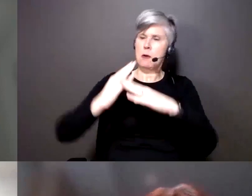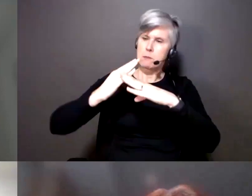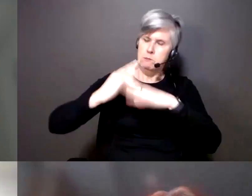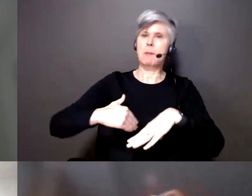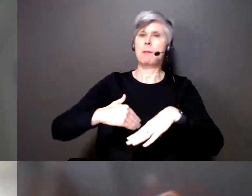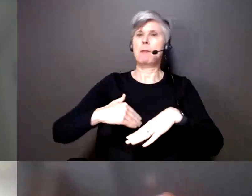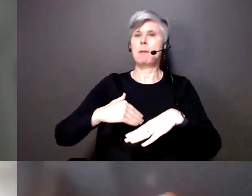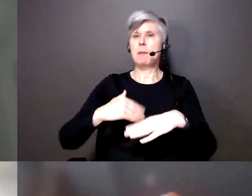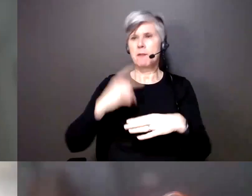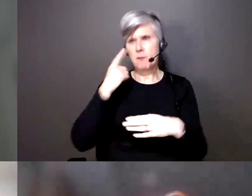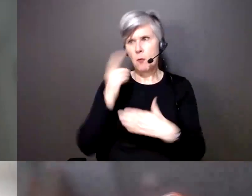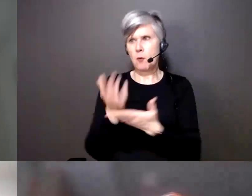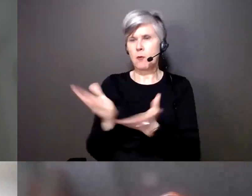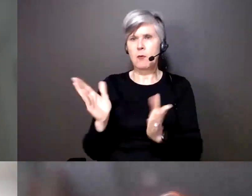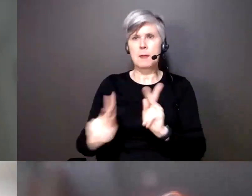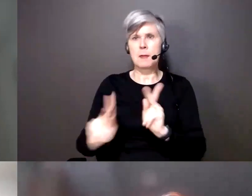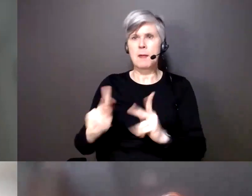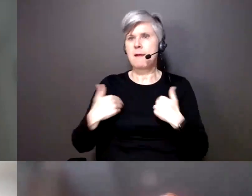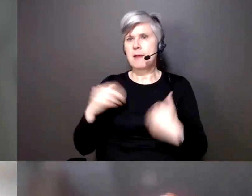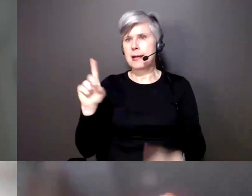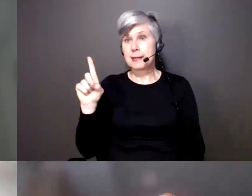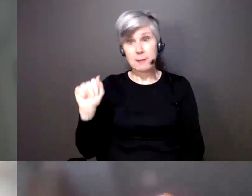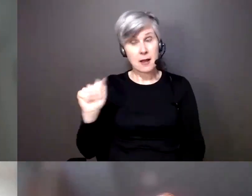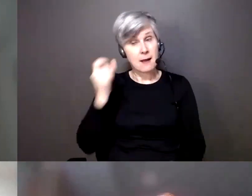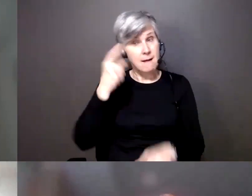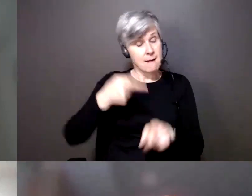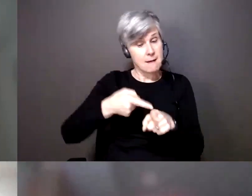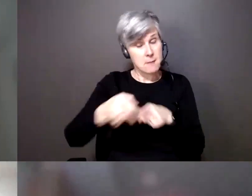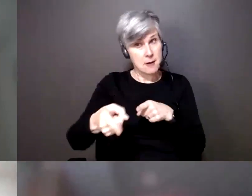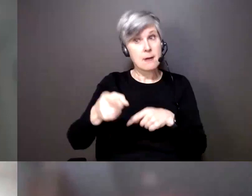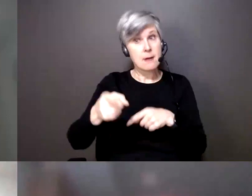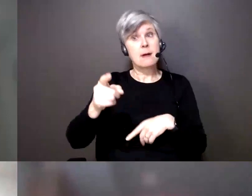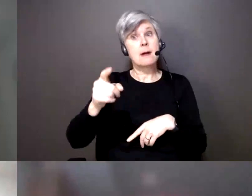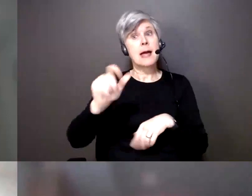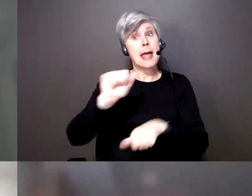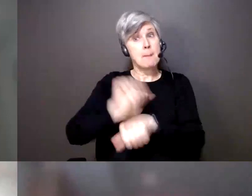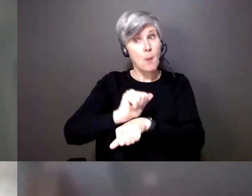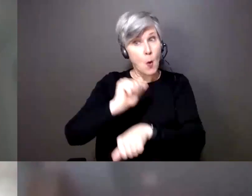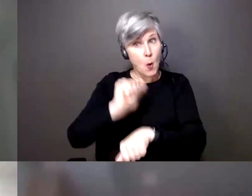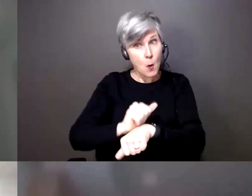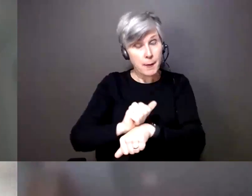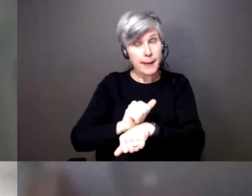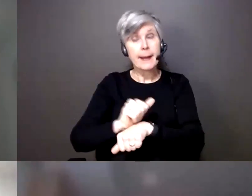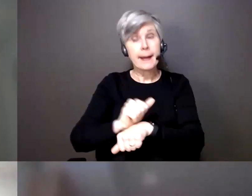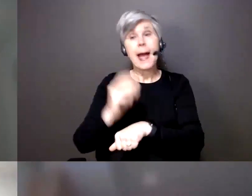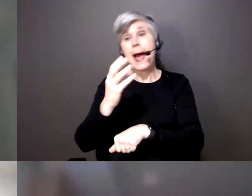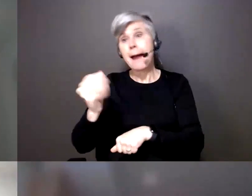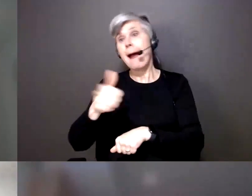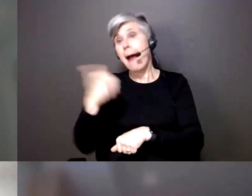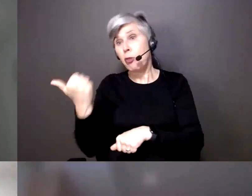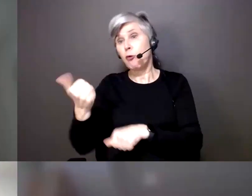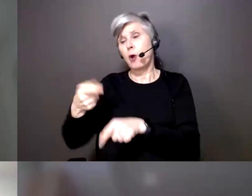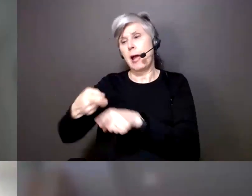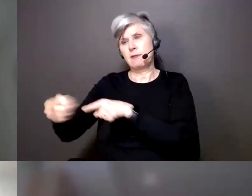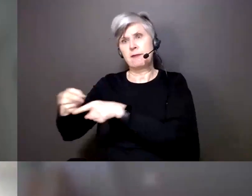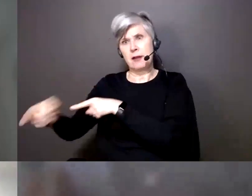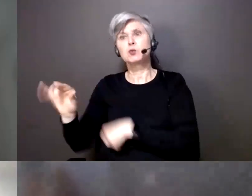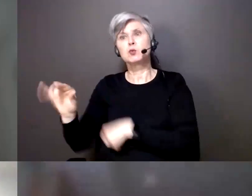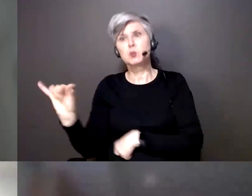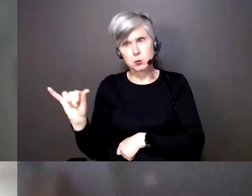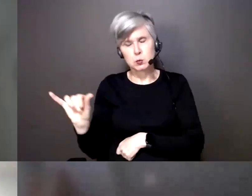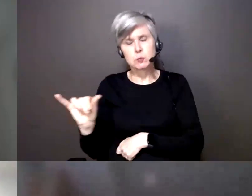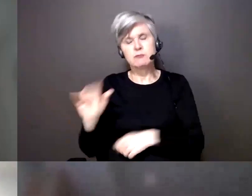particularly in the area of employment, not just unemployment, but definitely in that area. The third point